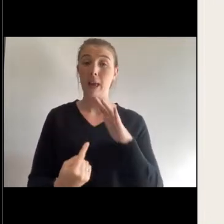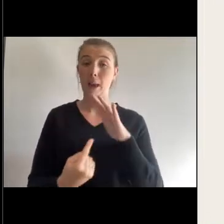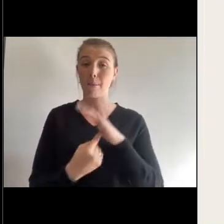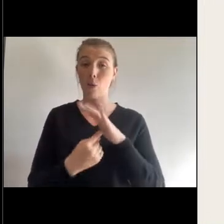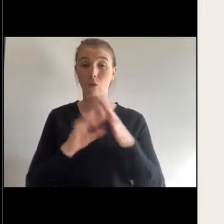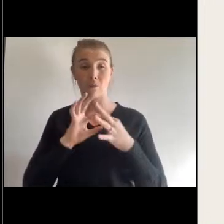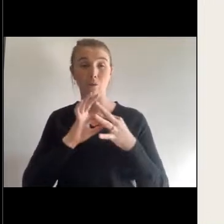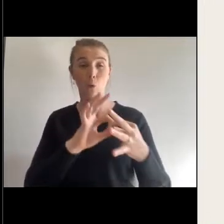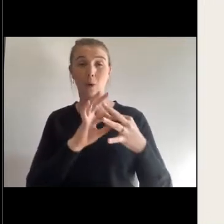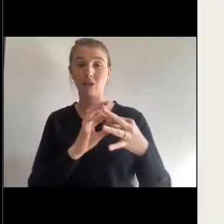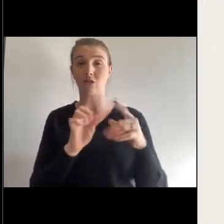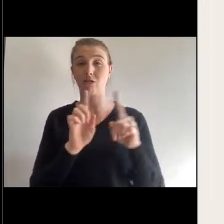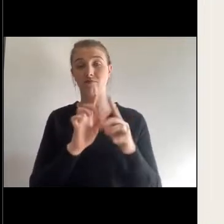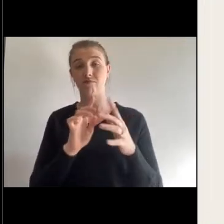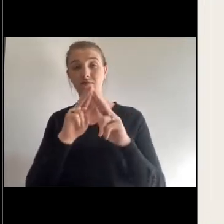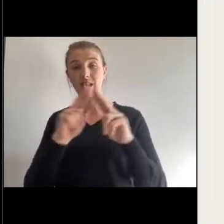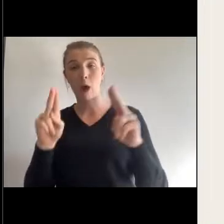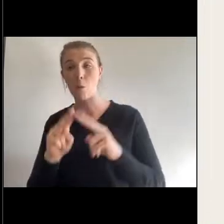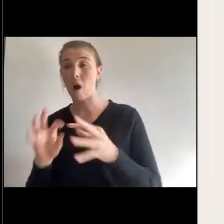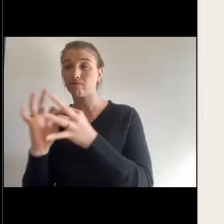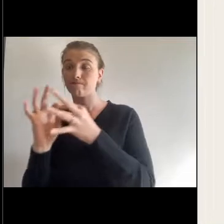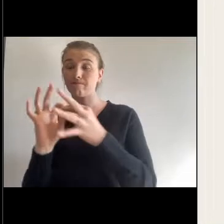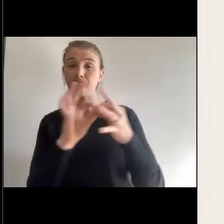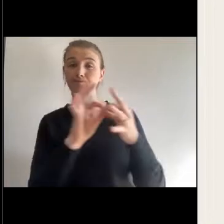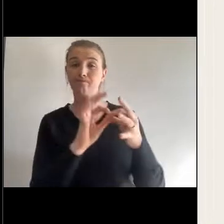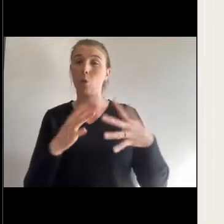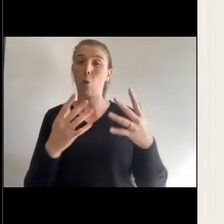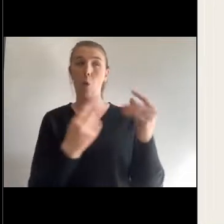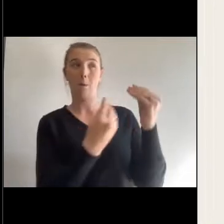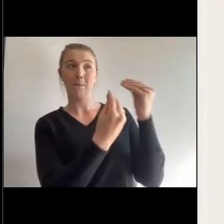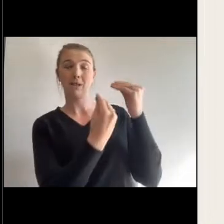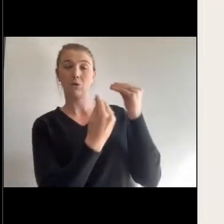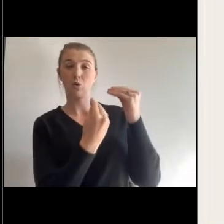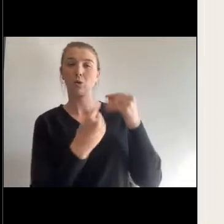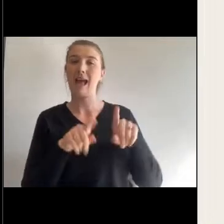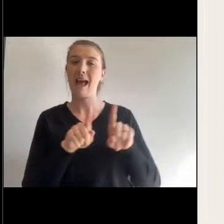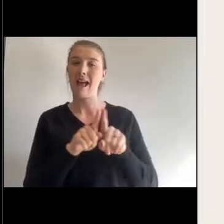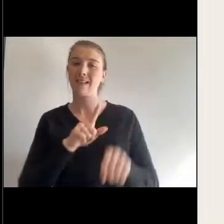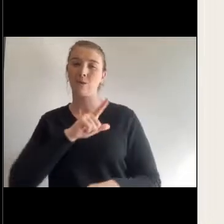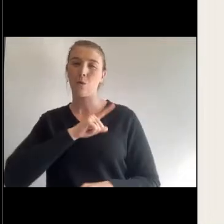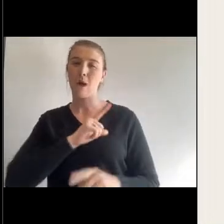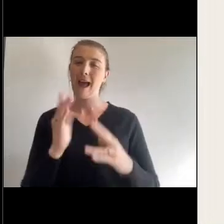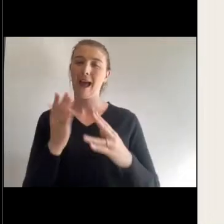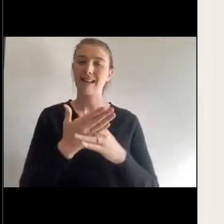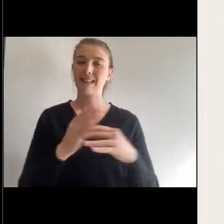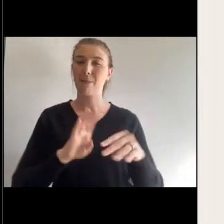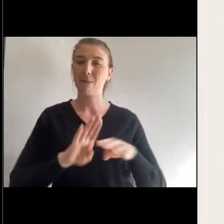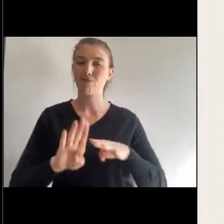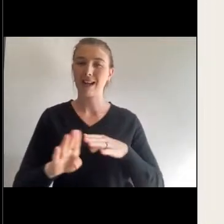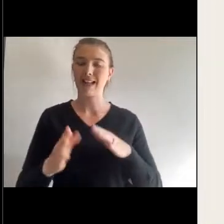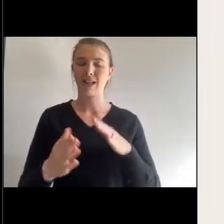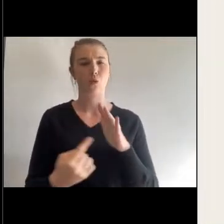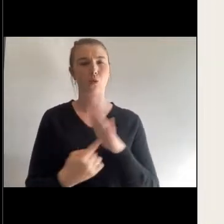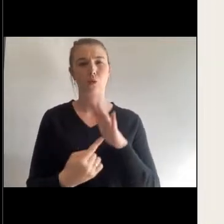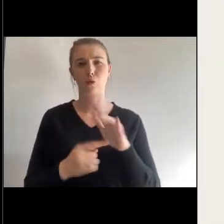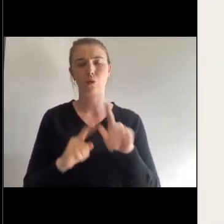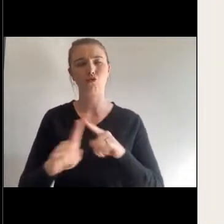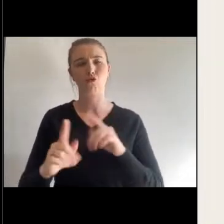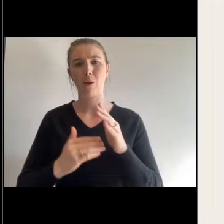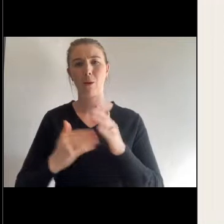those sorts of things, and why accessible practice is absolutely crucial to building cultures of belonging within the